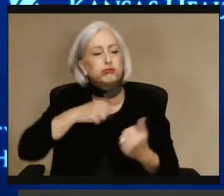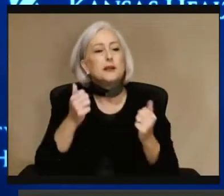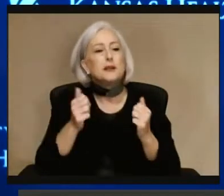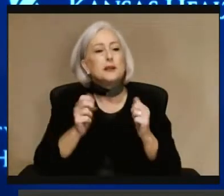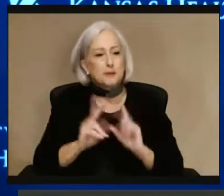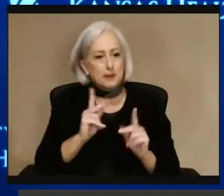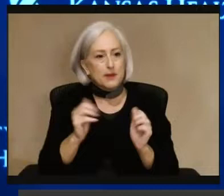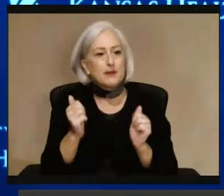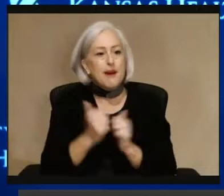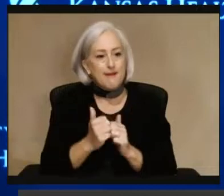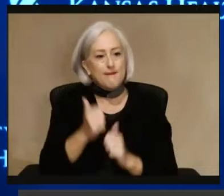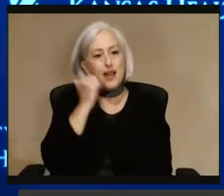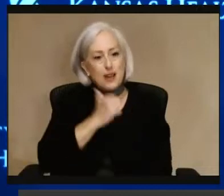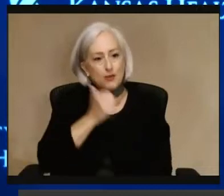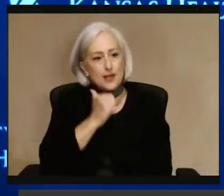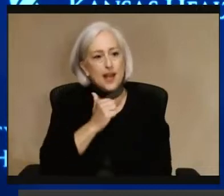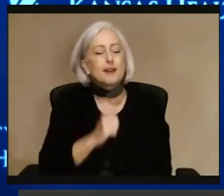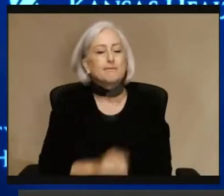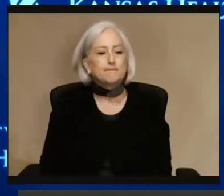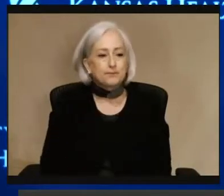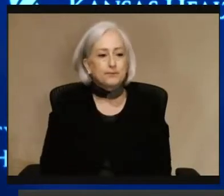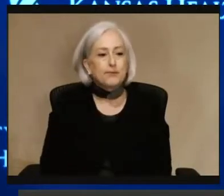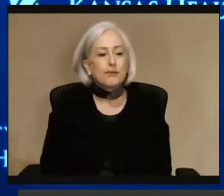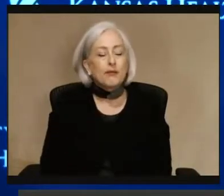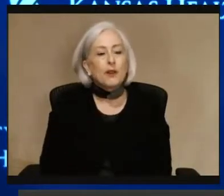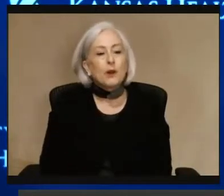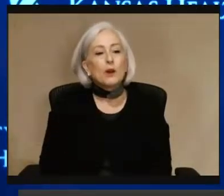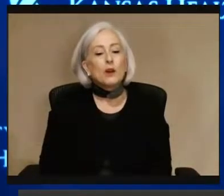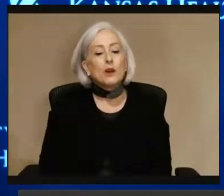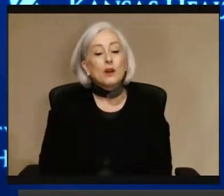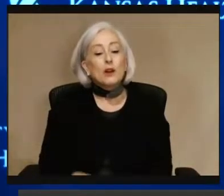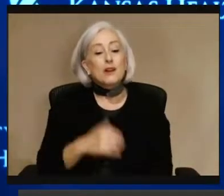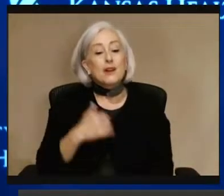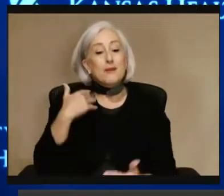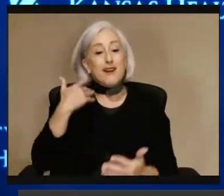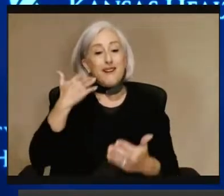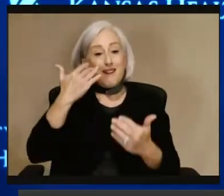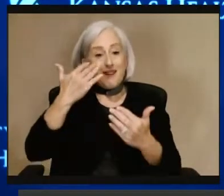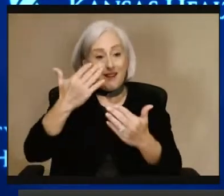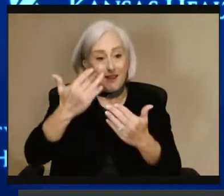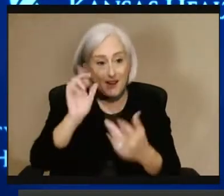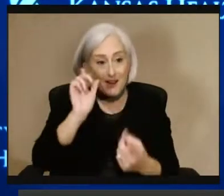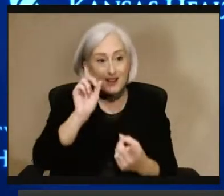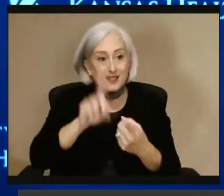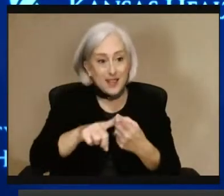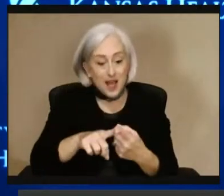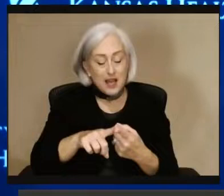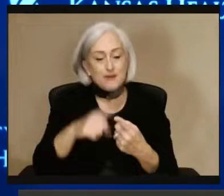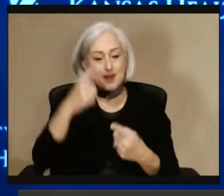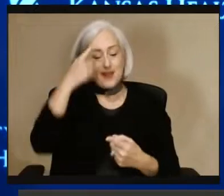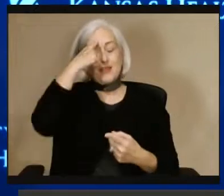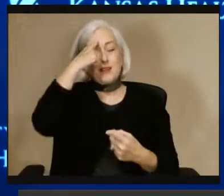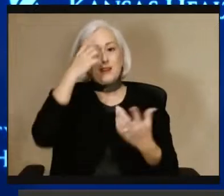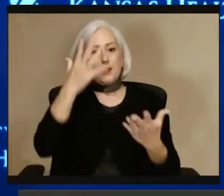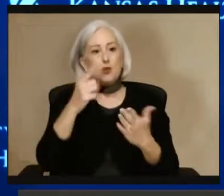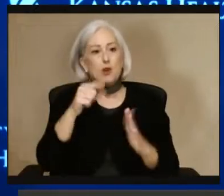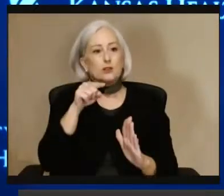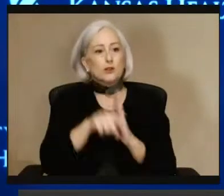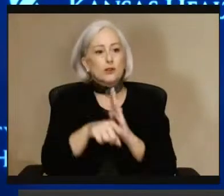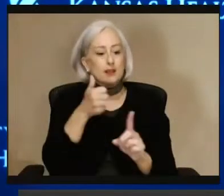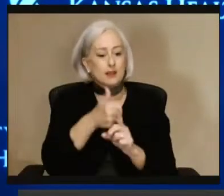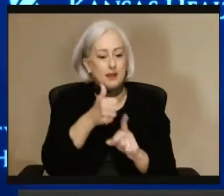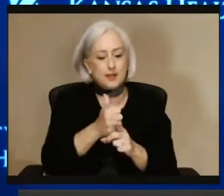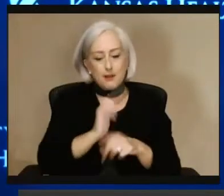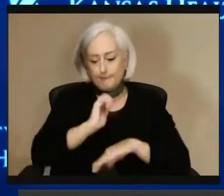day. And by the time that they get to the point that they actually are having the suicidal thoughts and even making plan and trying to carry it